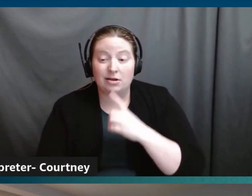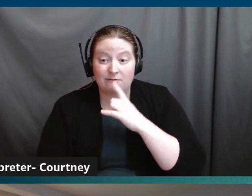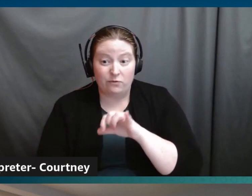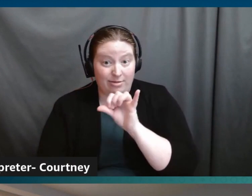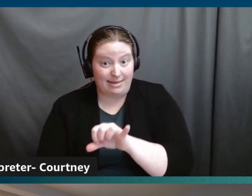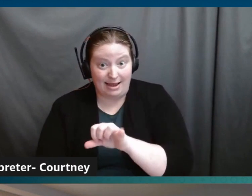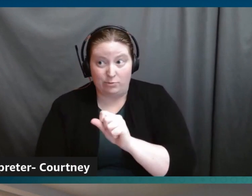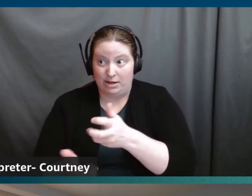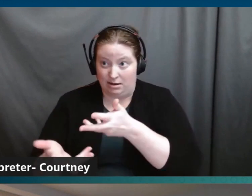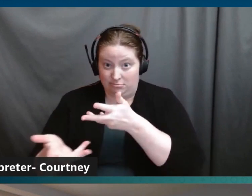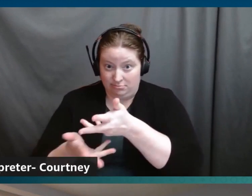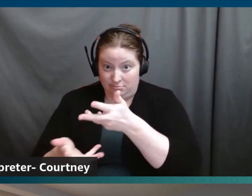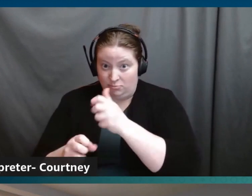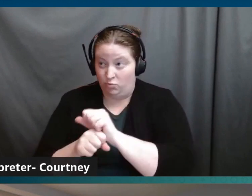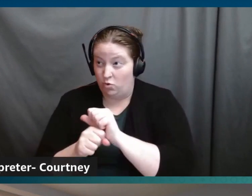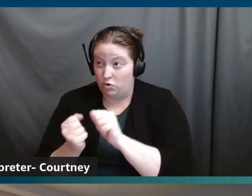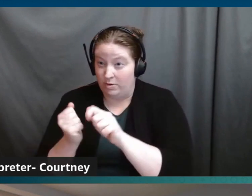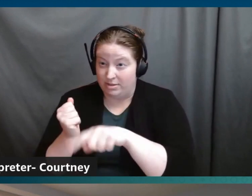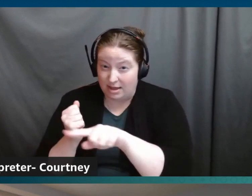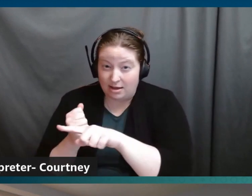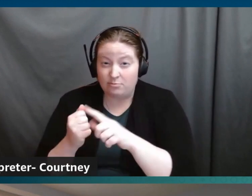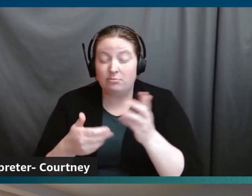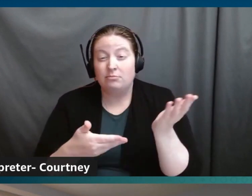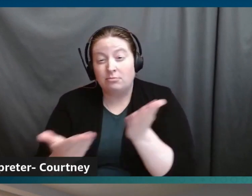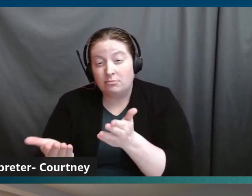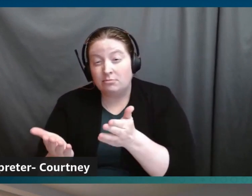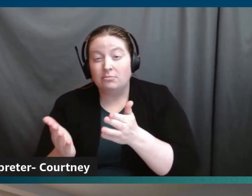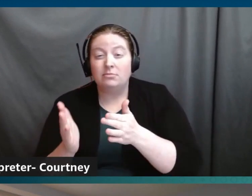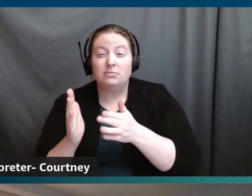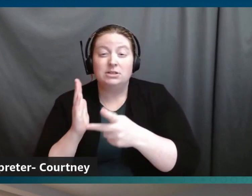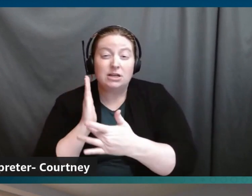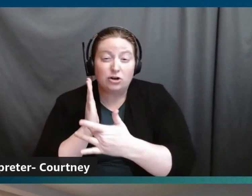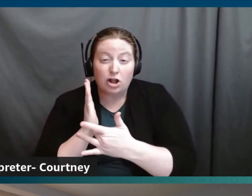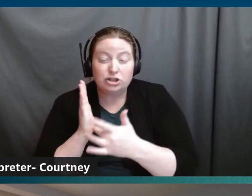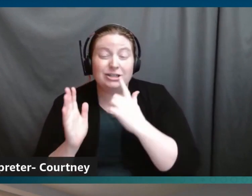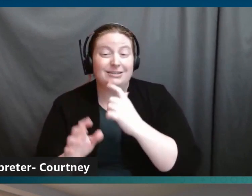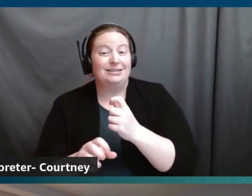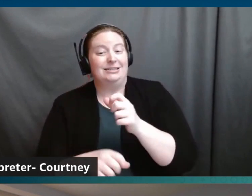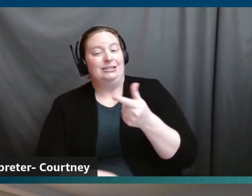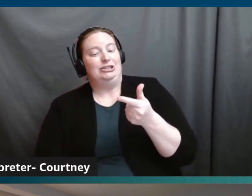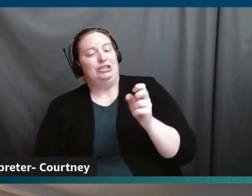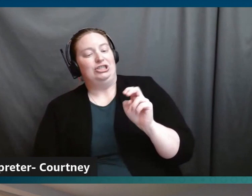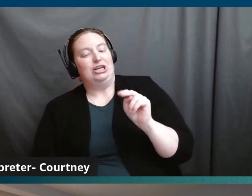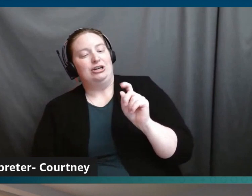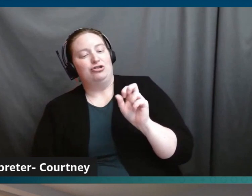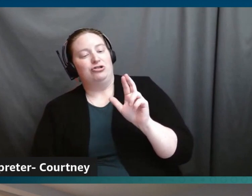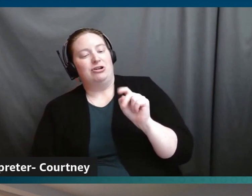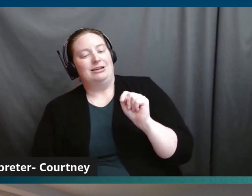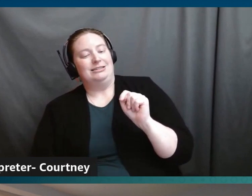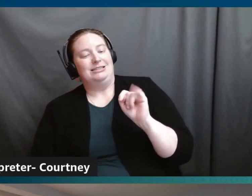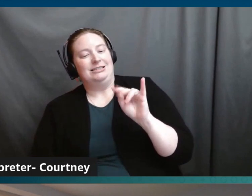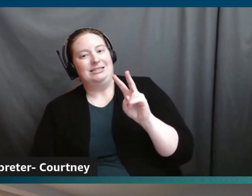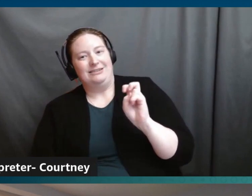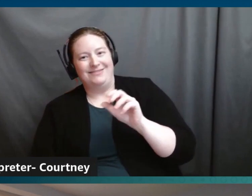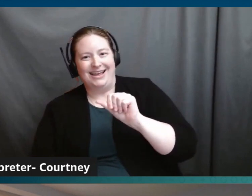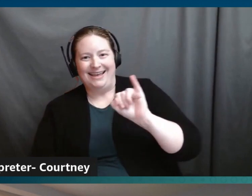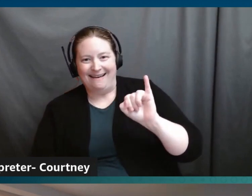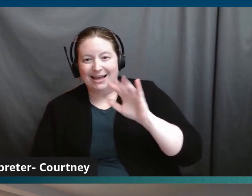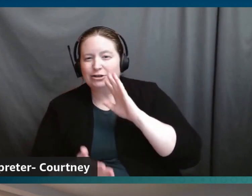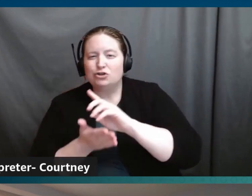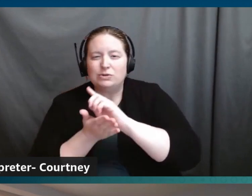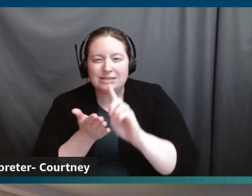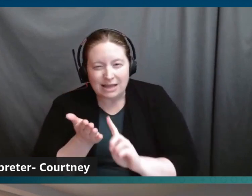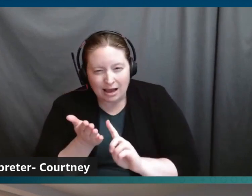them and bring in technologies such as generative AI to design packages that